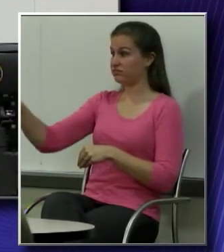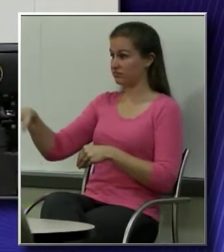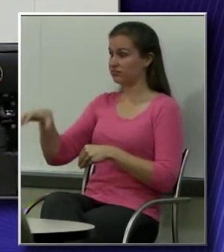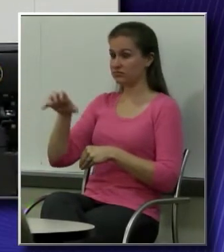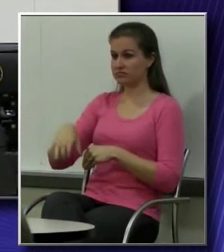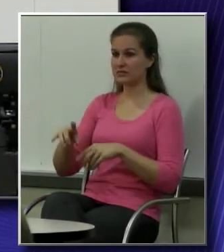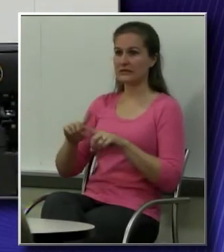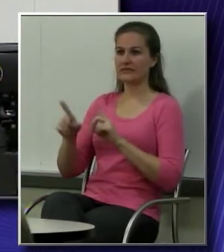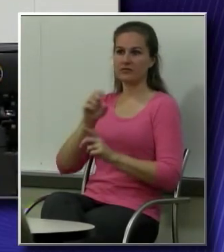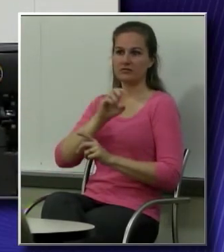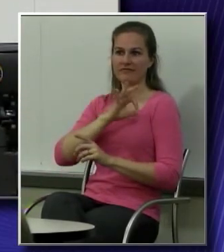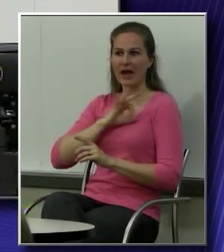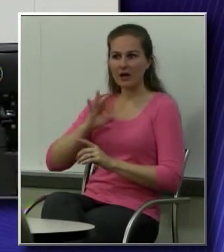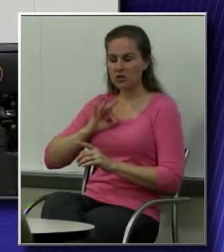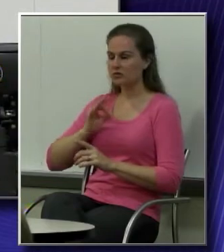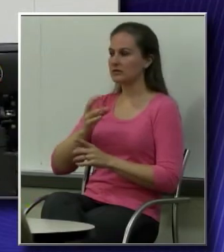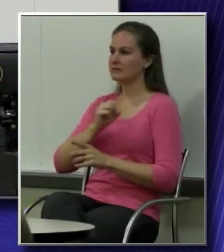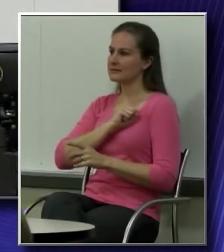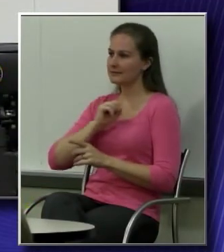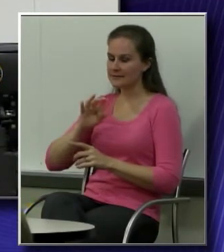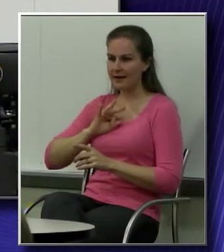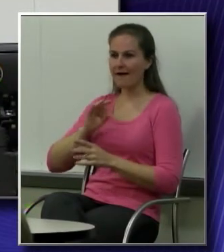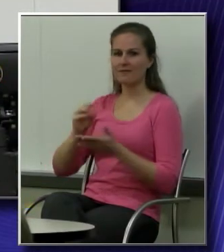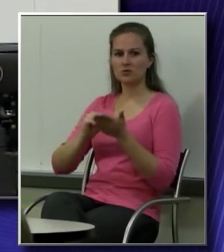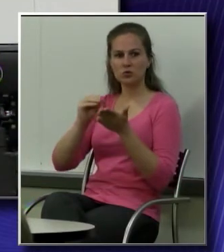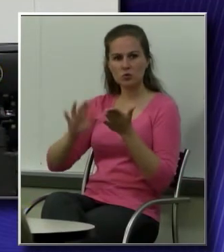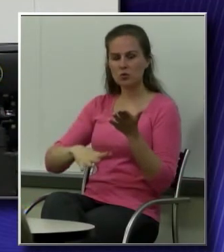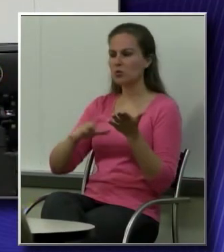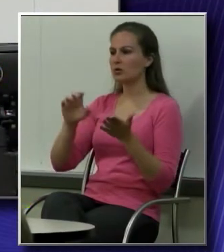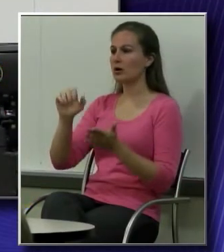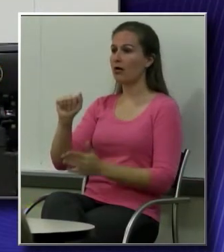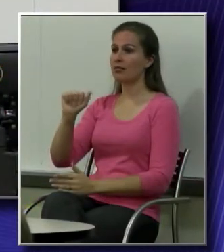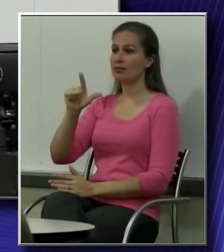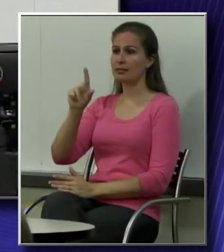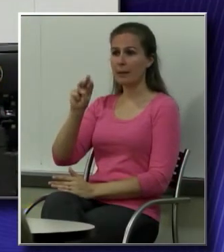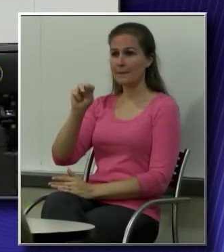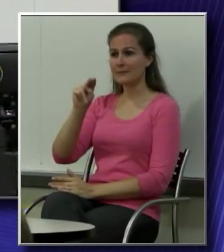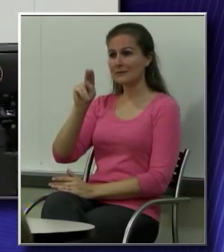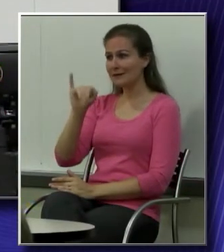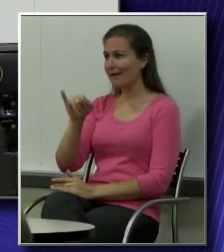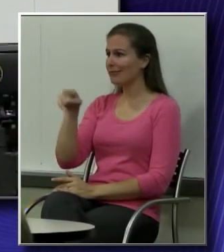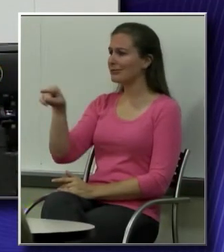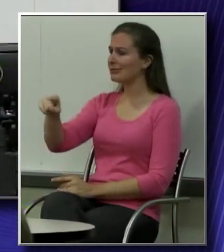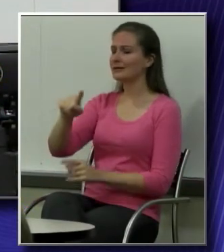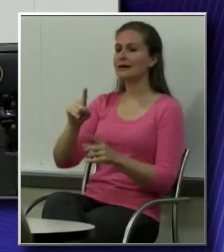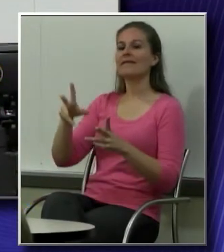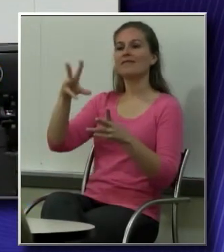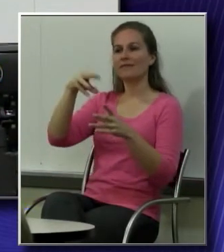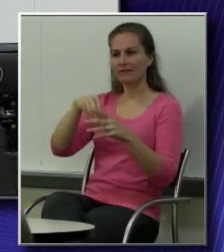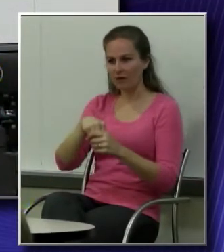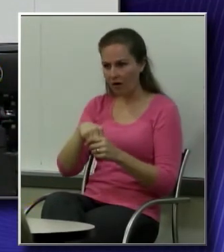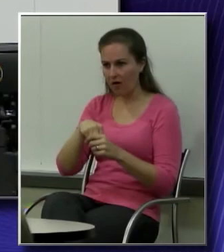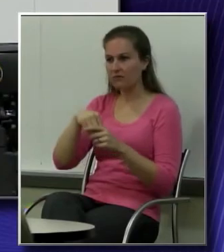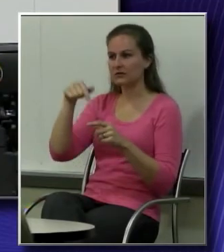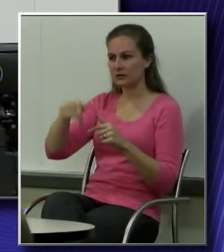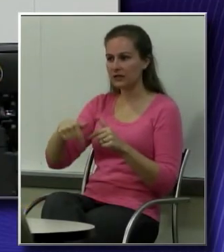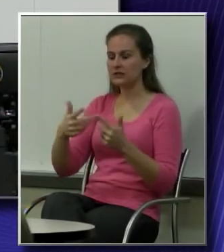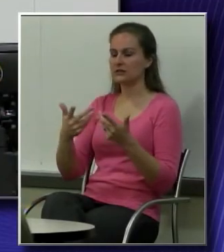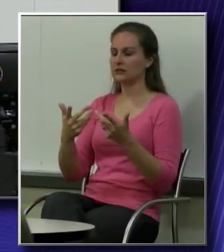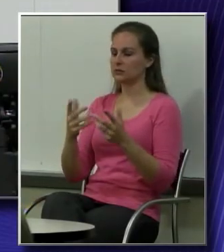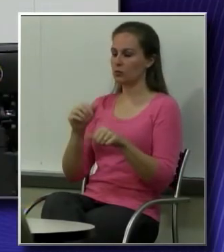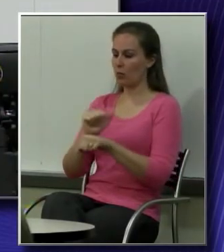chancellors, faculty, staff, students, and alumni, will participate in this important